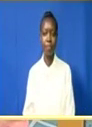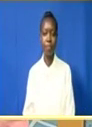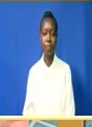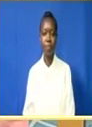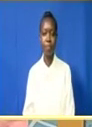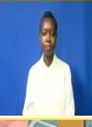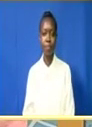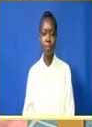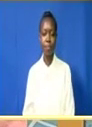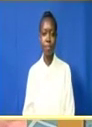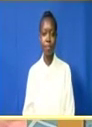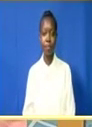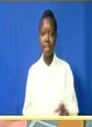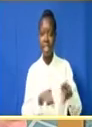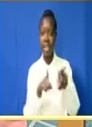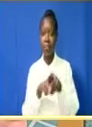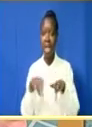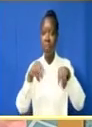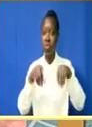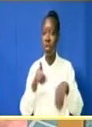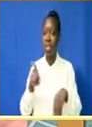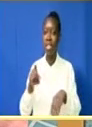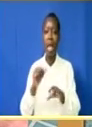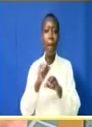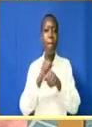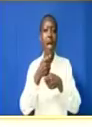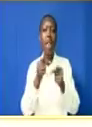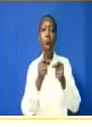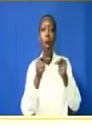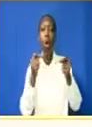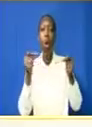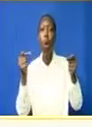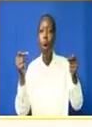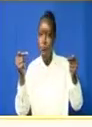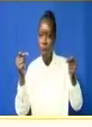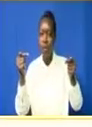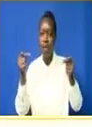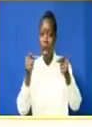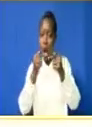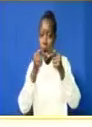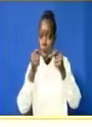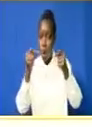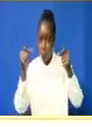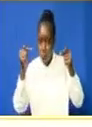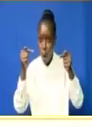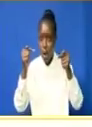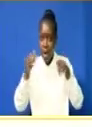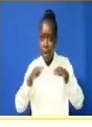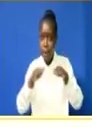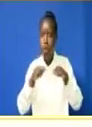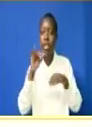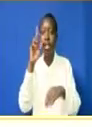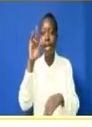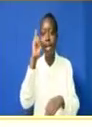And it makes the longest ribbons. Ah, okay. Longest?